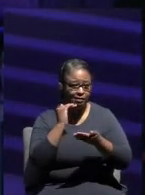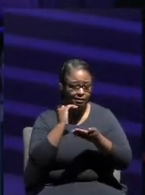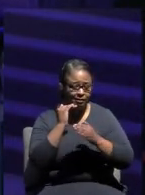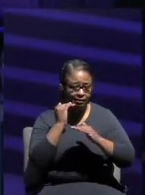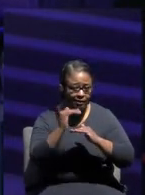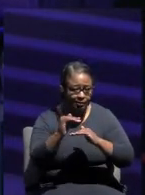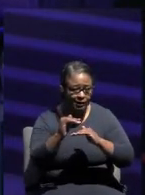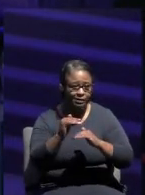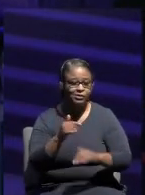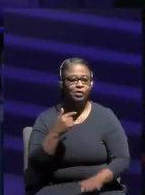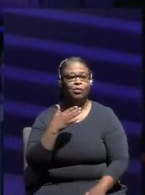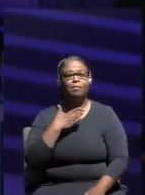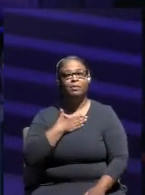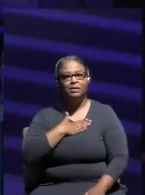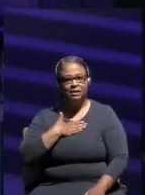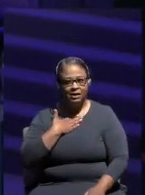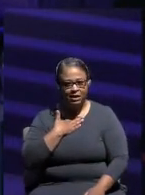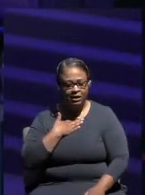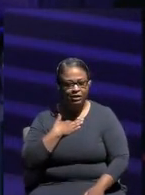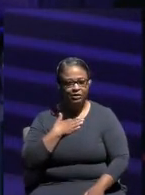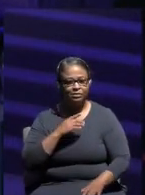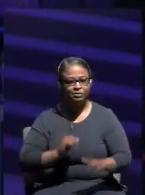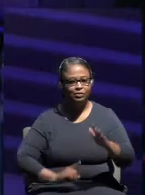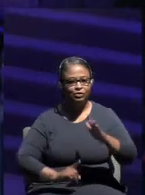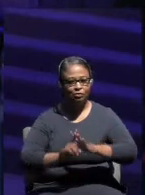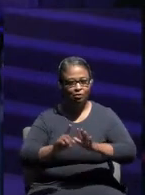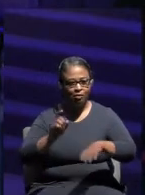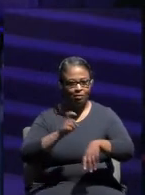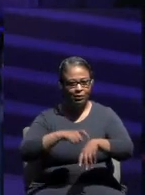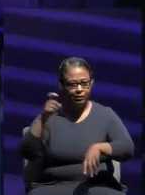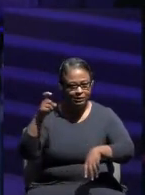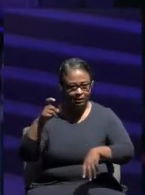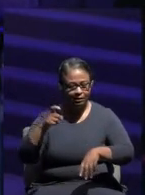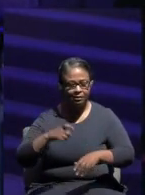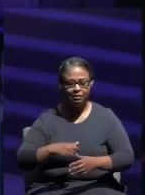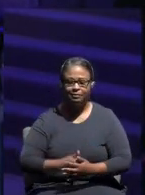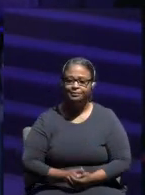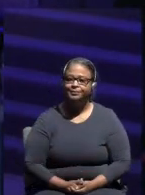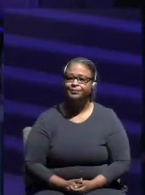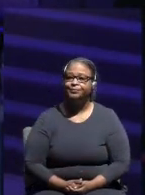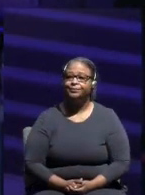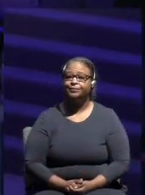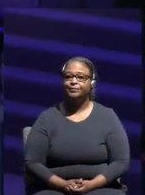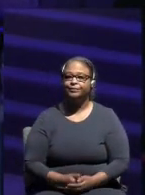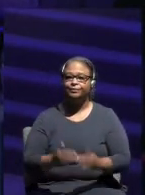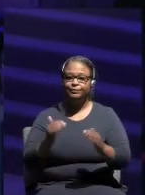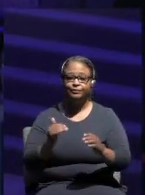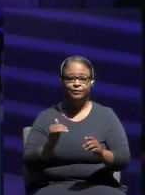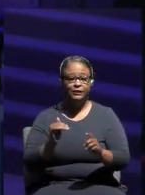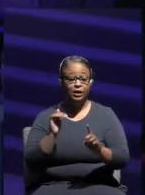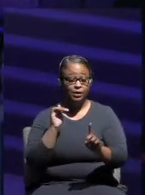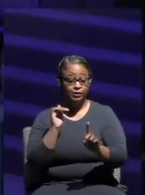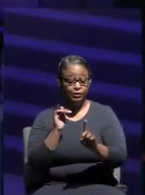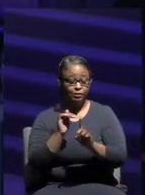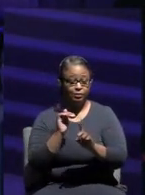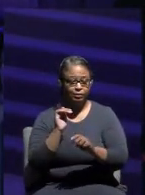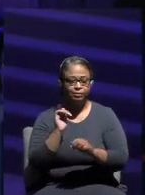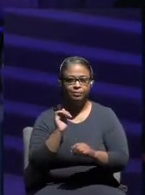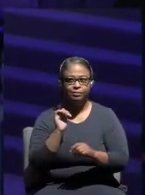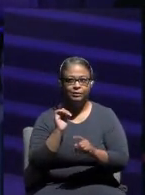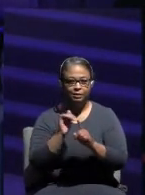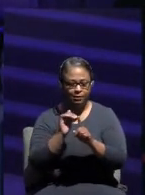facilitate that in their life. Very much so, we want to do that. I want to remind you that tomorrow starts